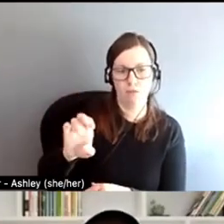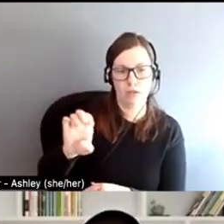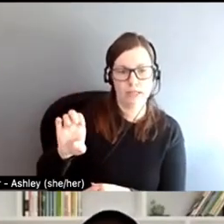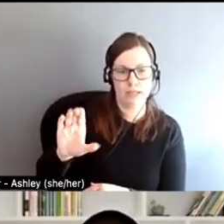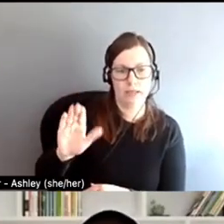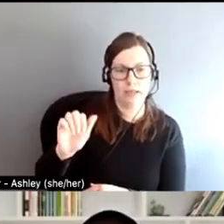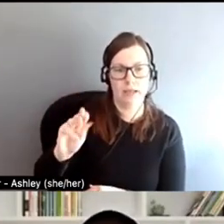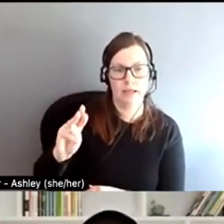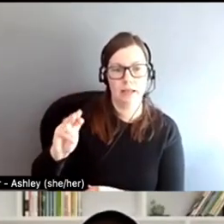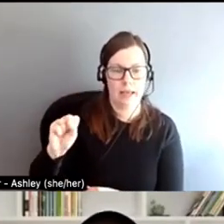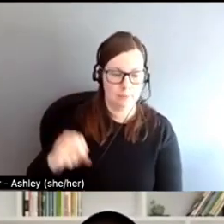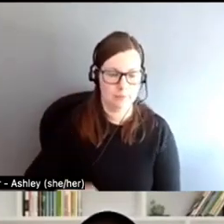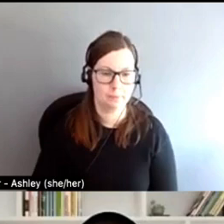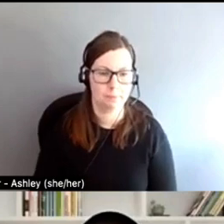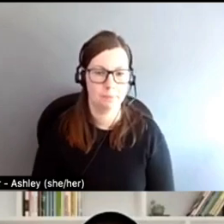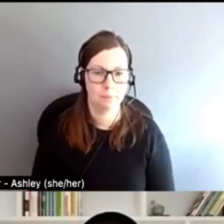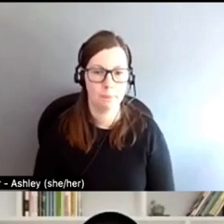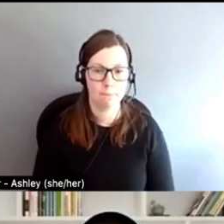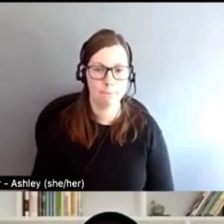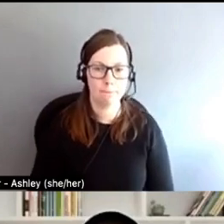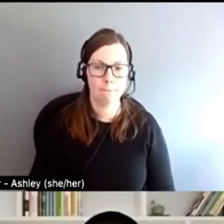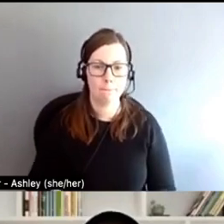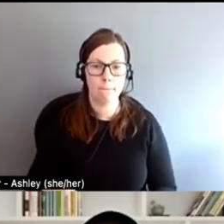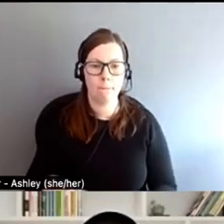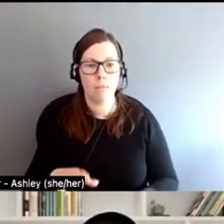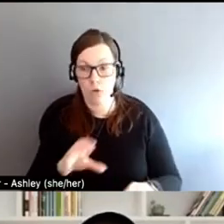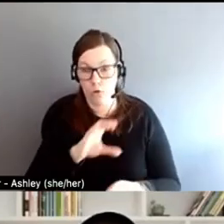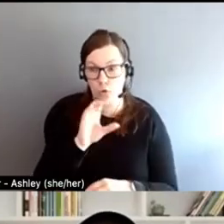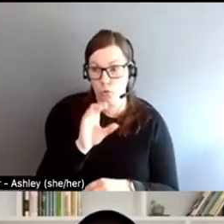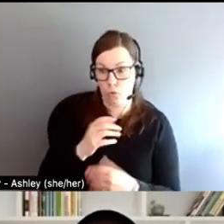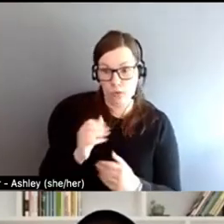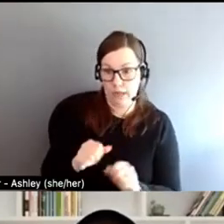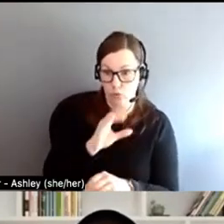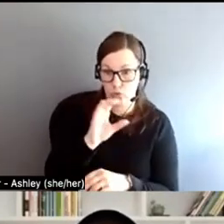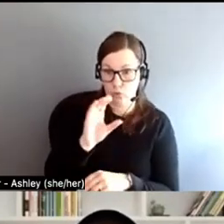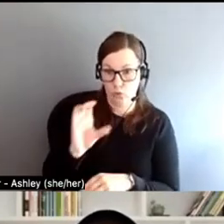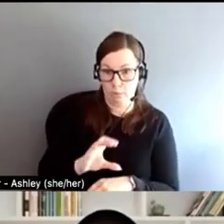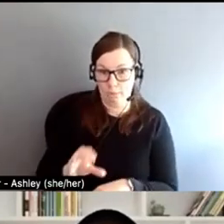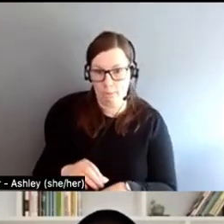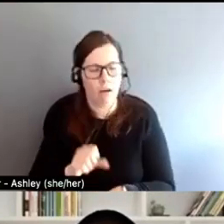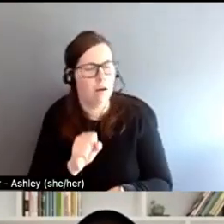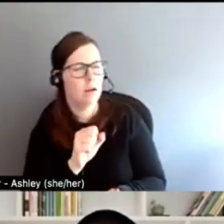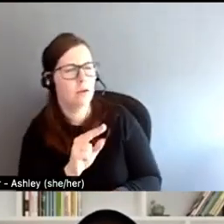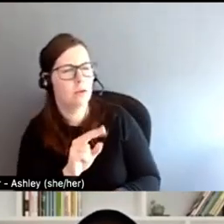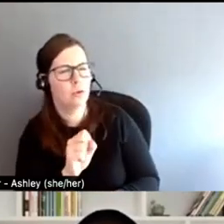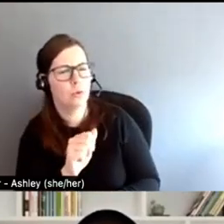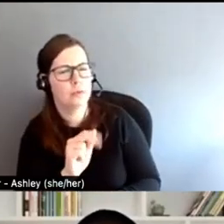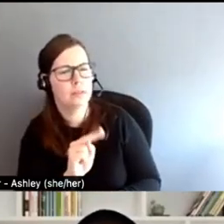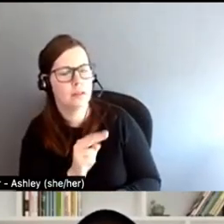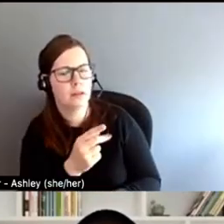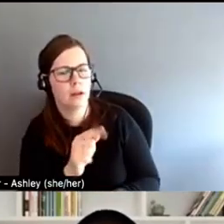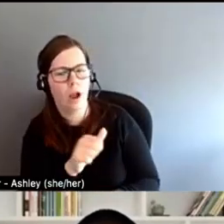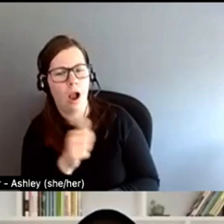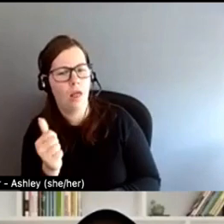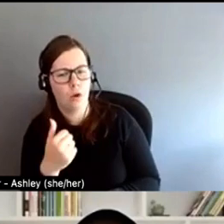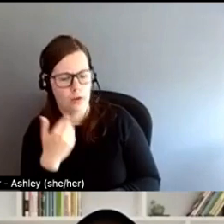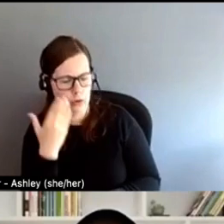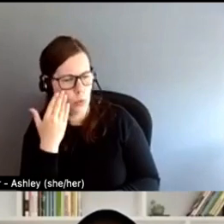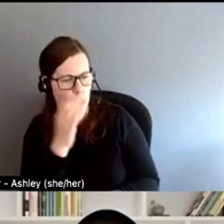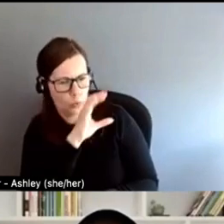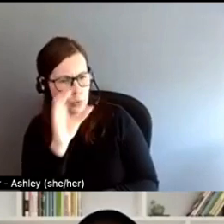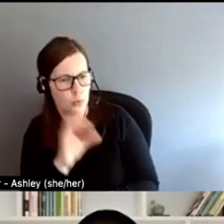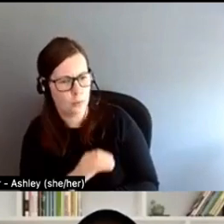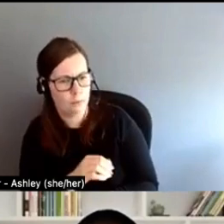Zoom has its own recording. No, I know about Zoom. I just didn't understand the word you said that you record yourself. FreeCams